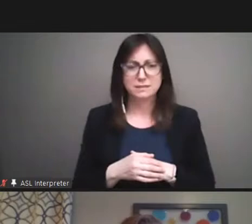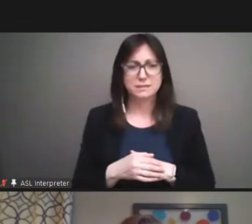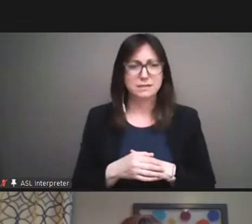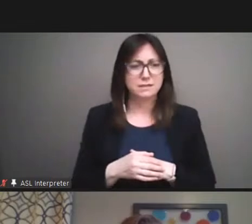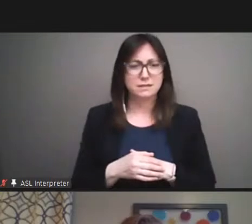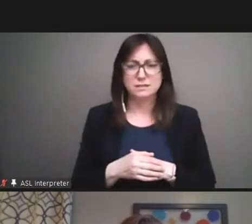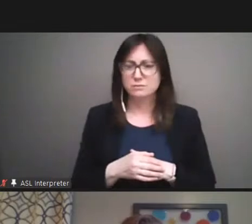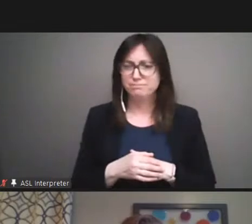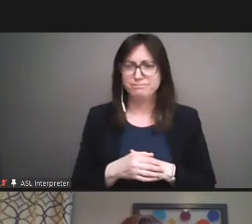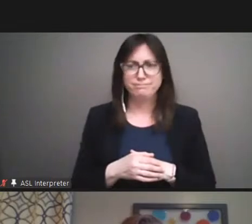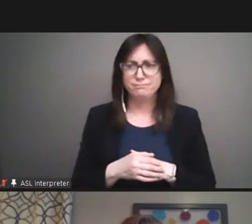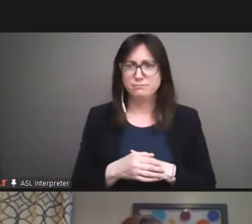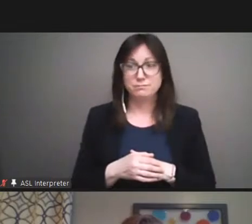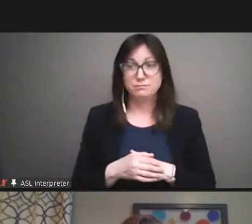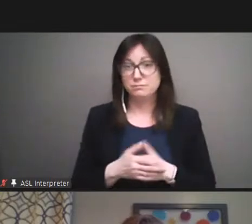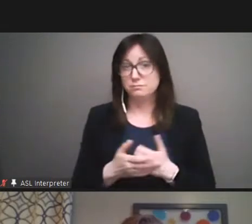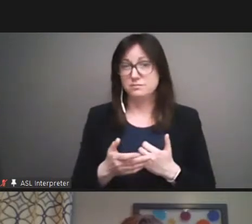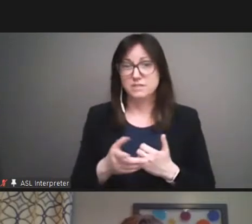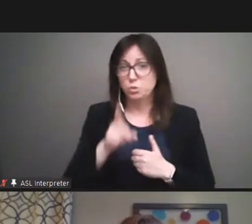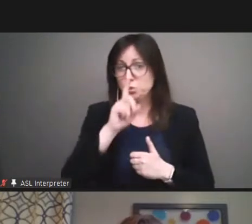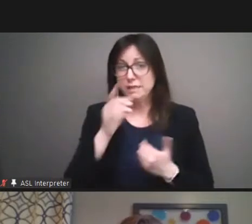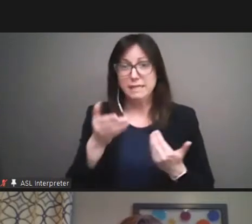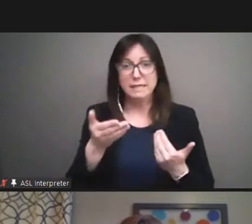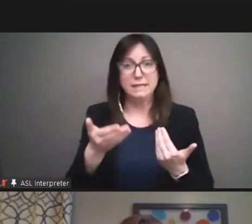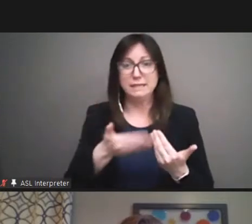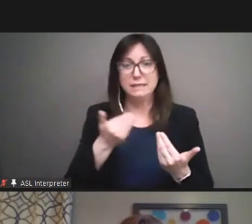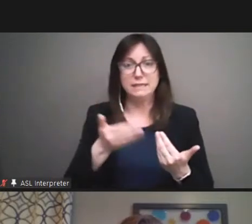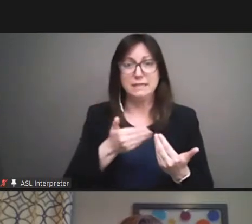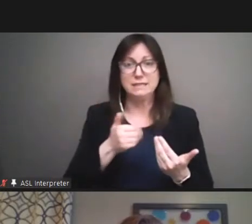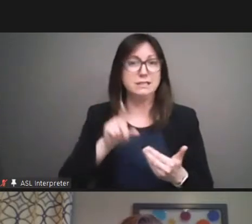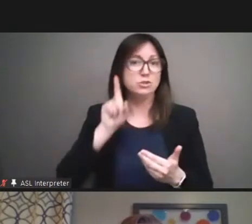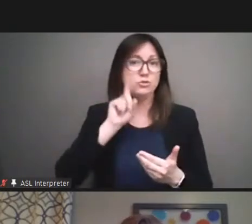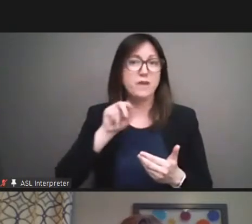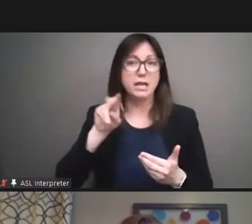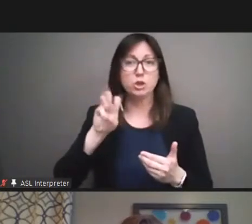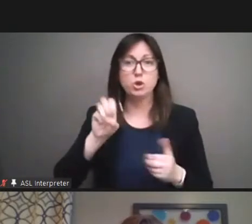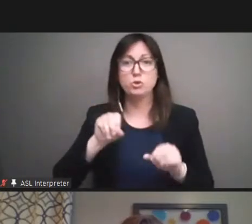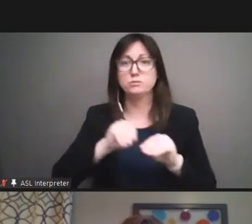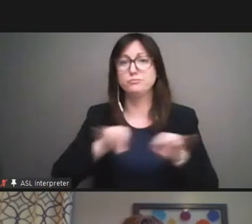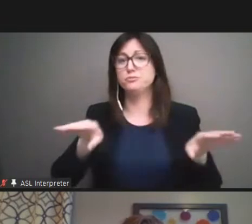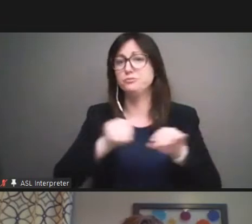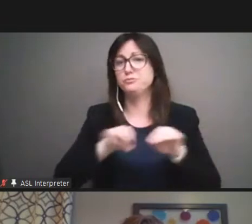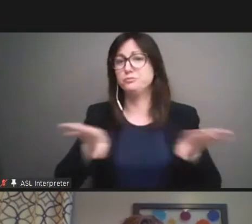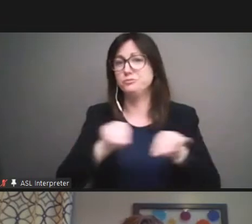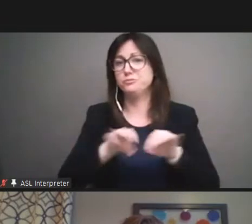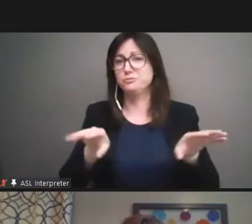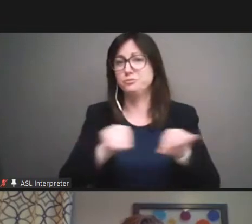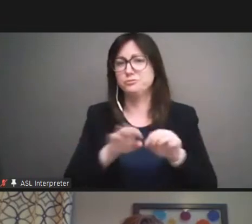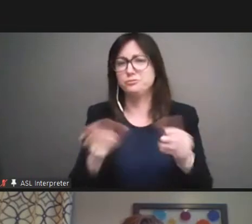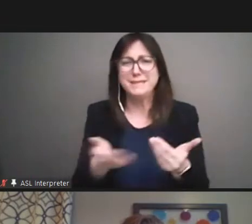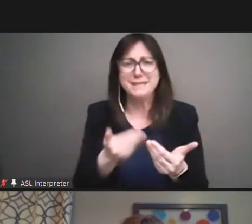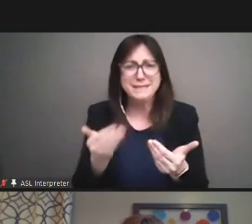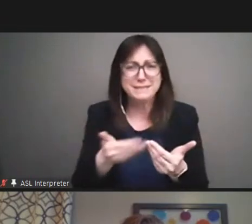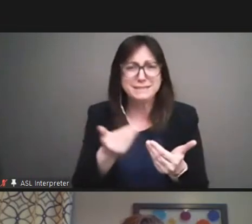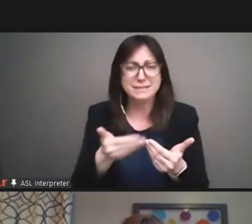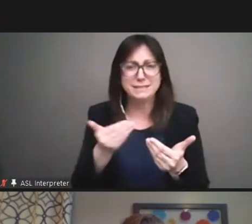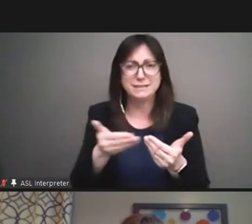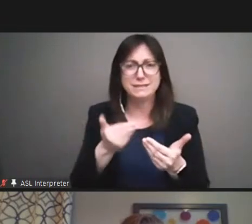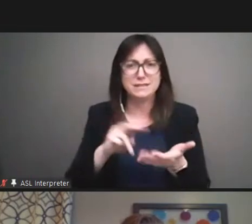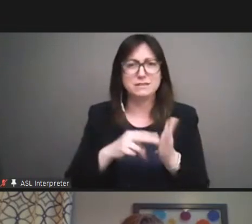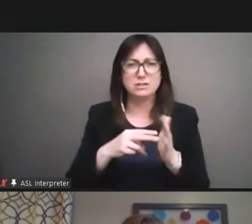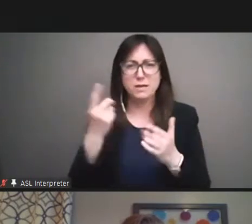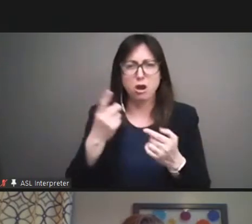not well researched when it comes to truths being shared. So it's almost like we're always in this